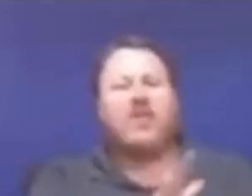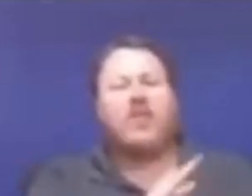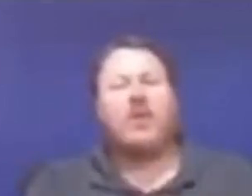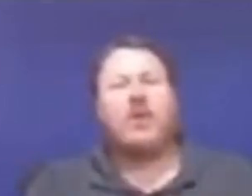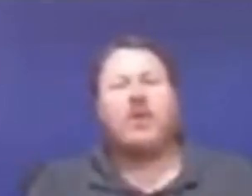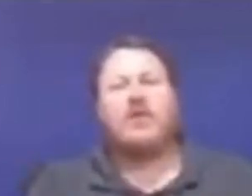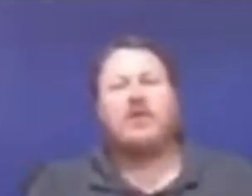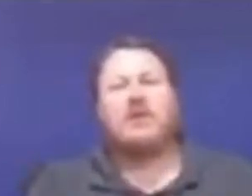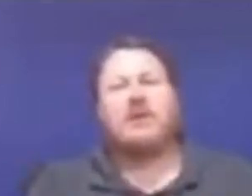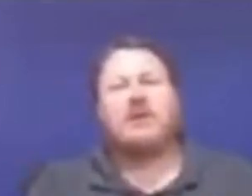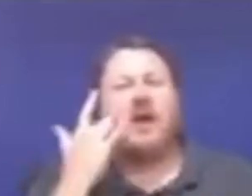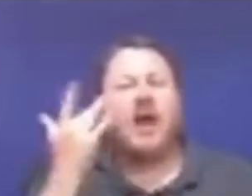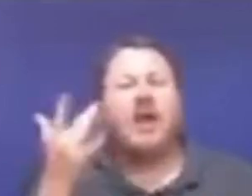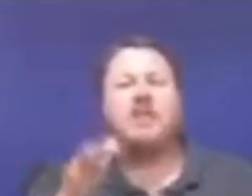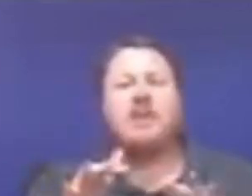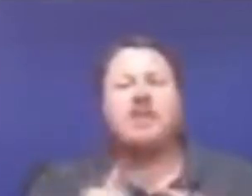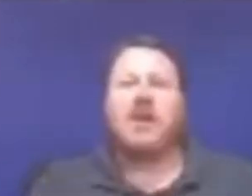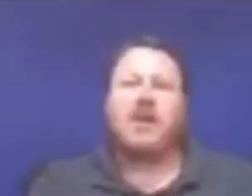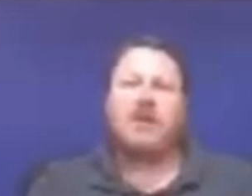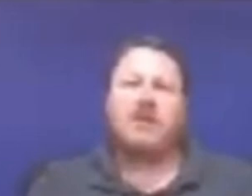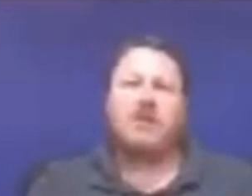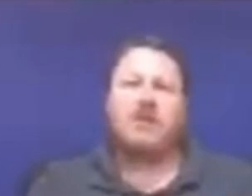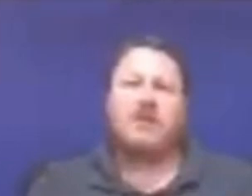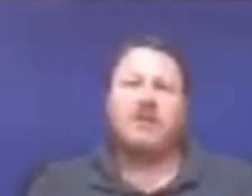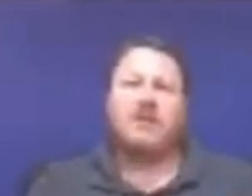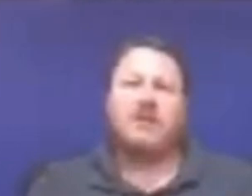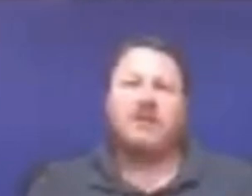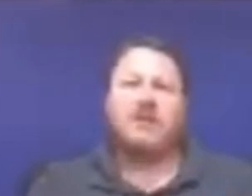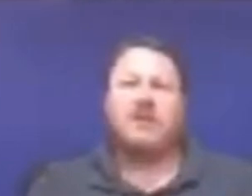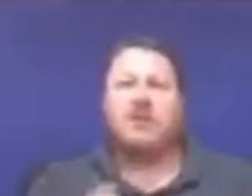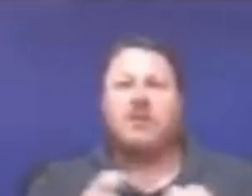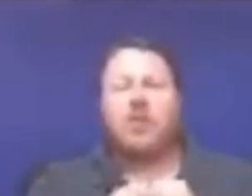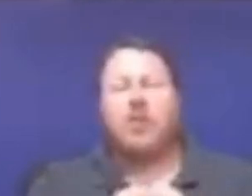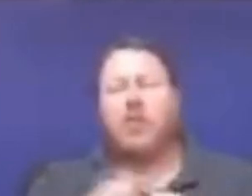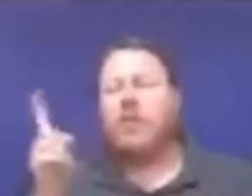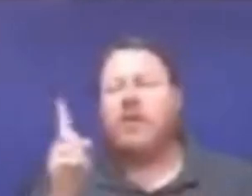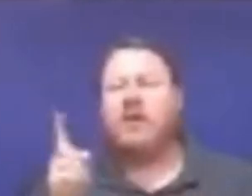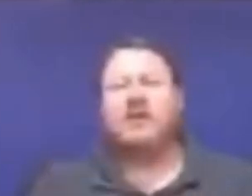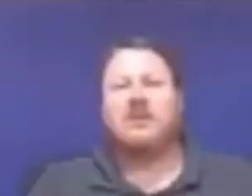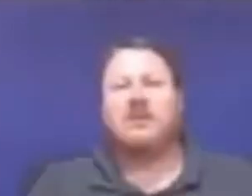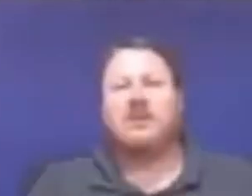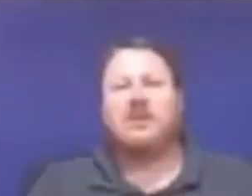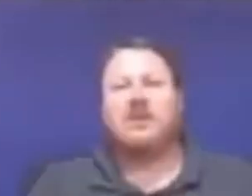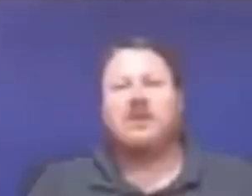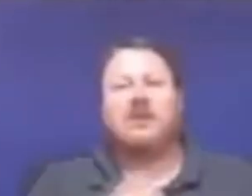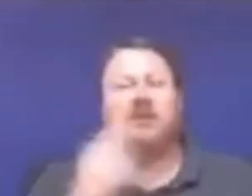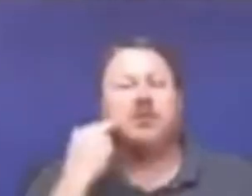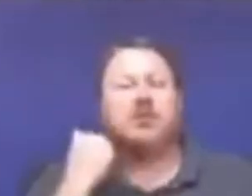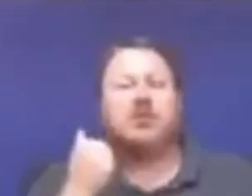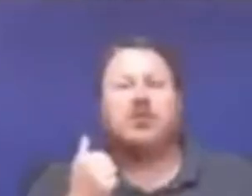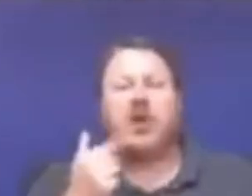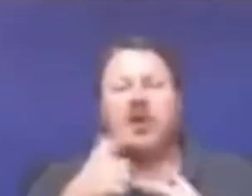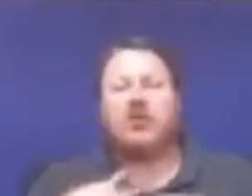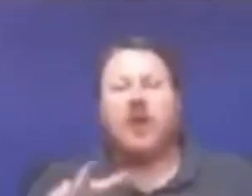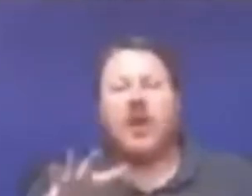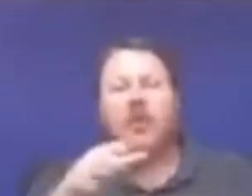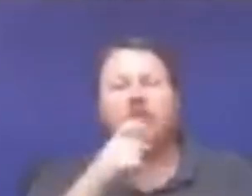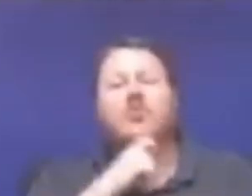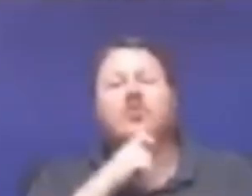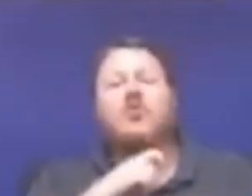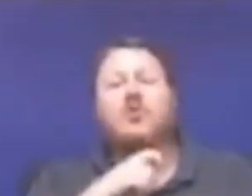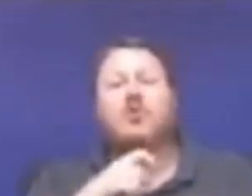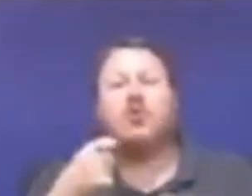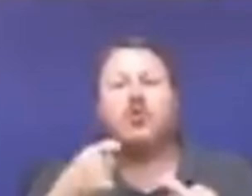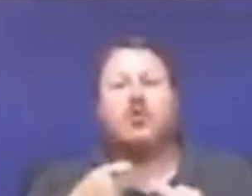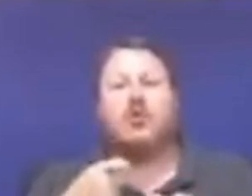Africa, the colored people. Now, the problem is that we are trying to appropriate language, to use